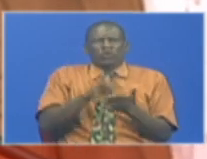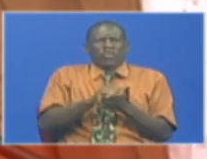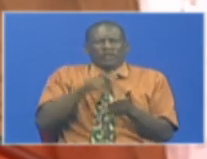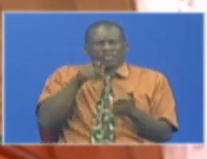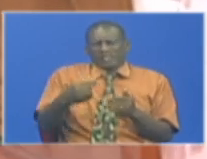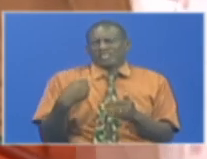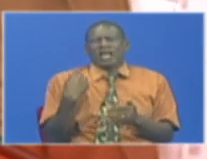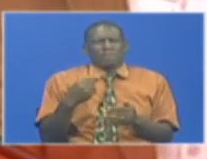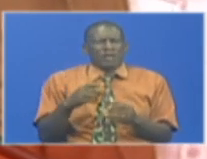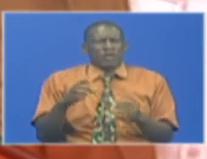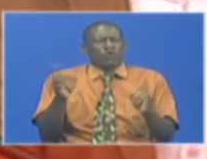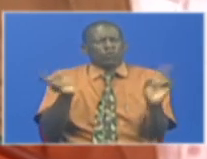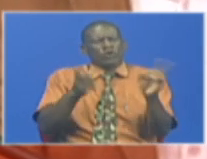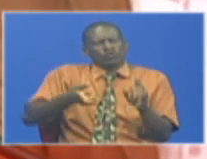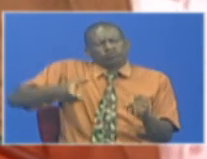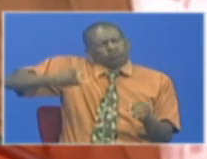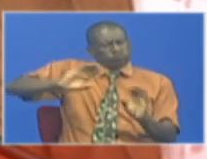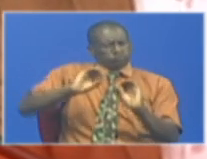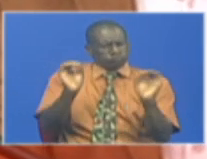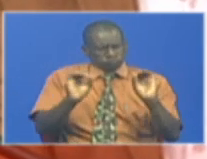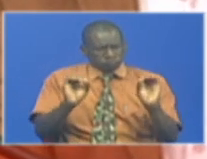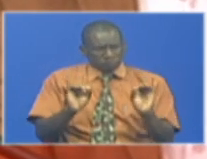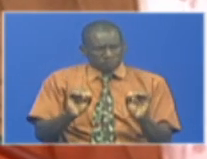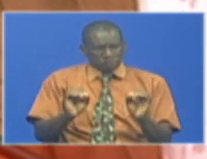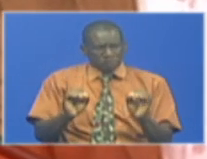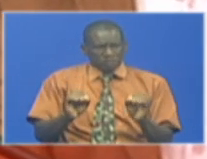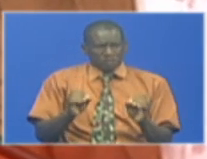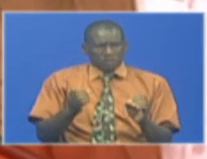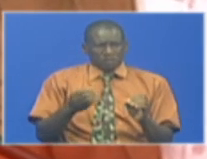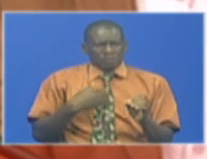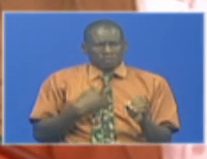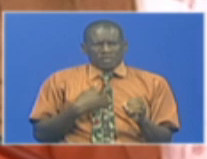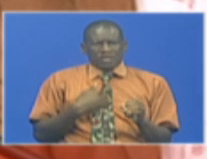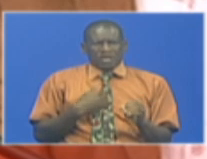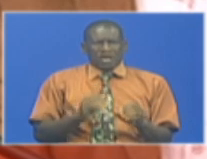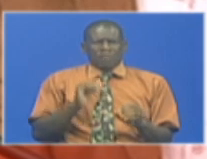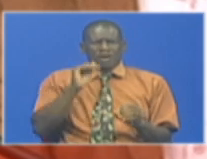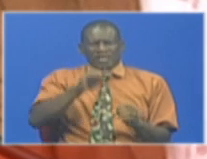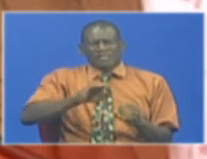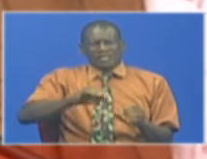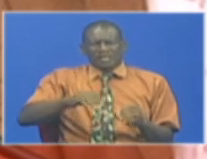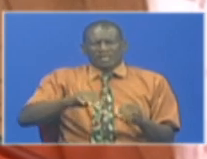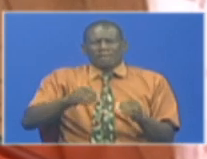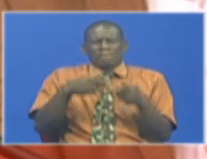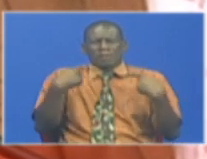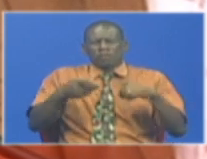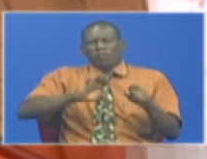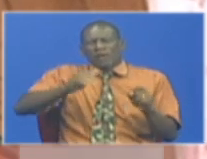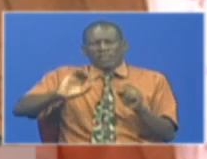figure does not rise. And this applies to residents in other counties as well.